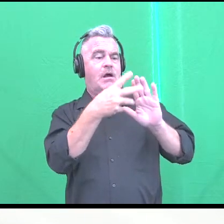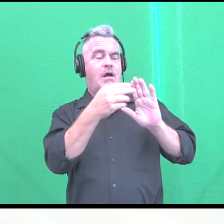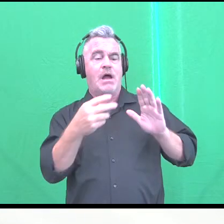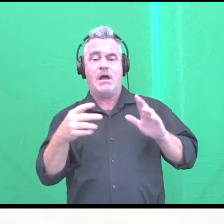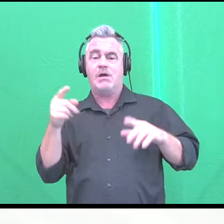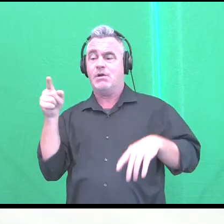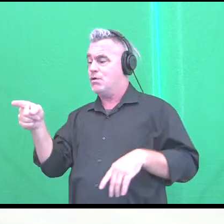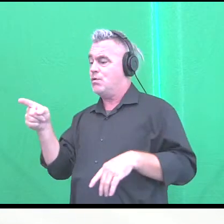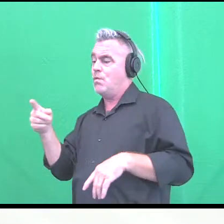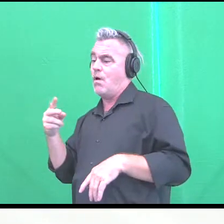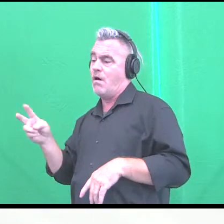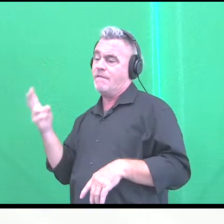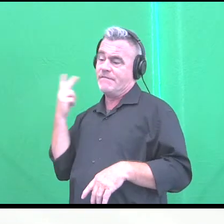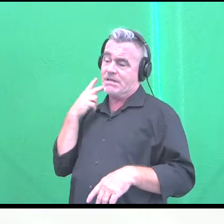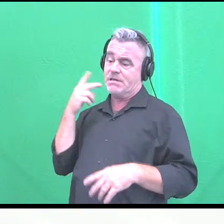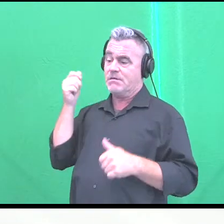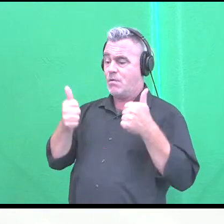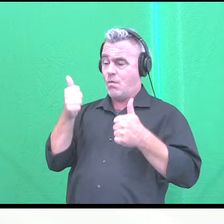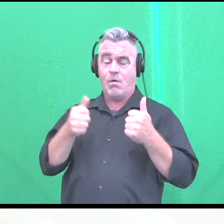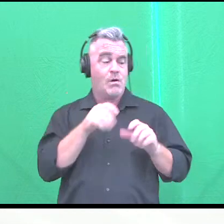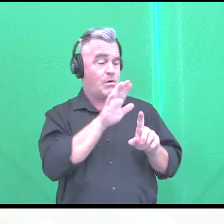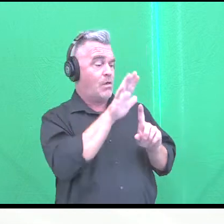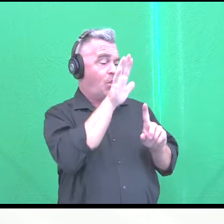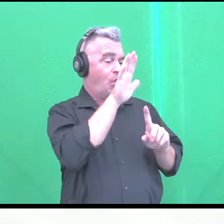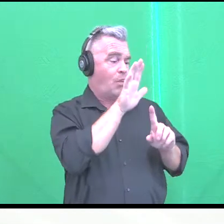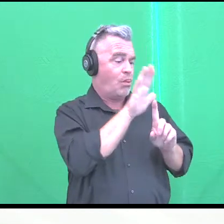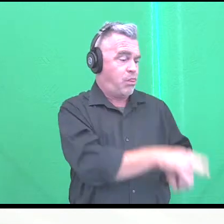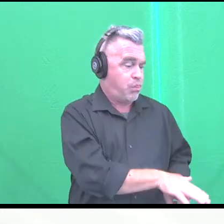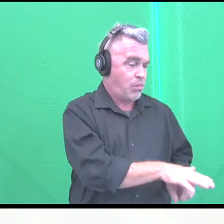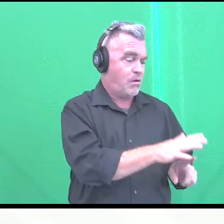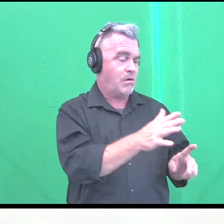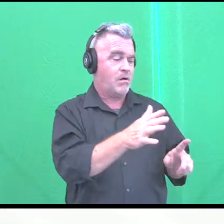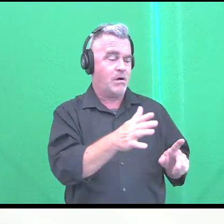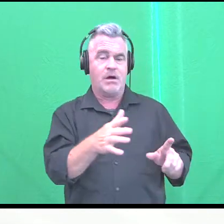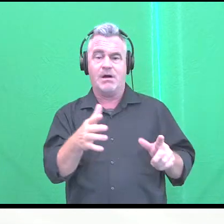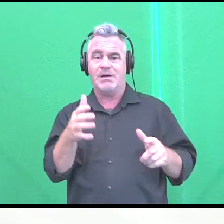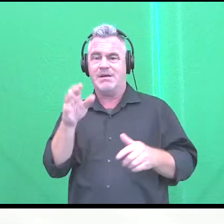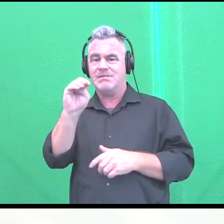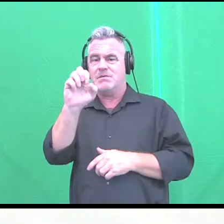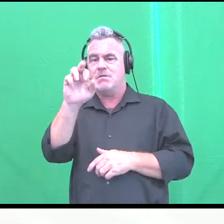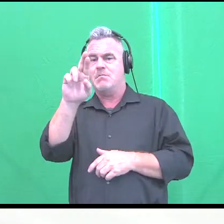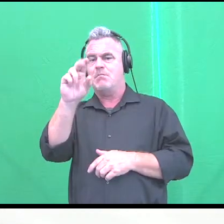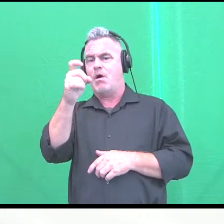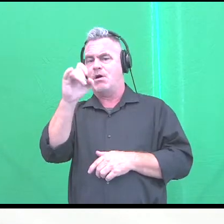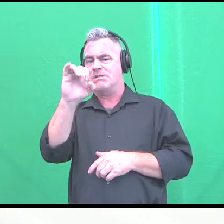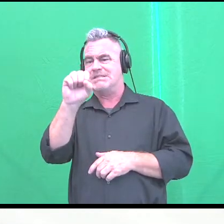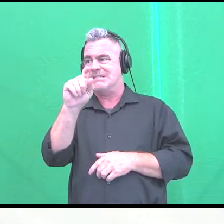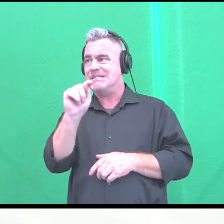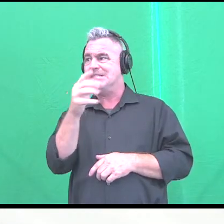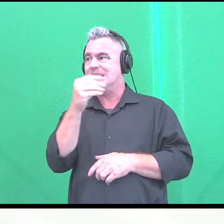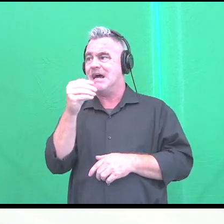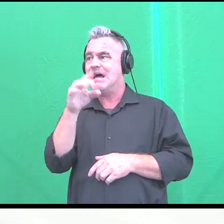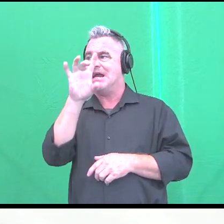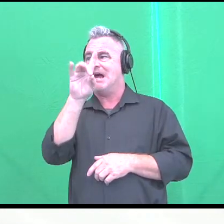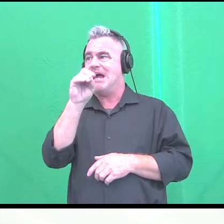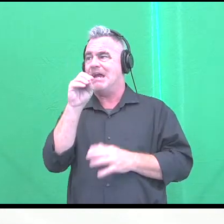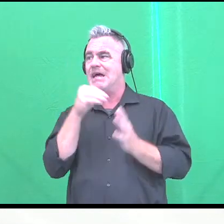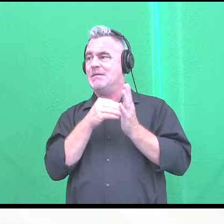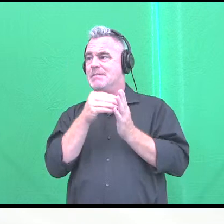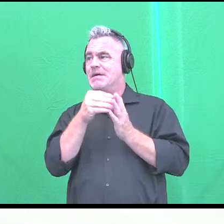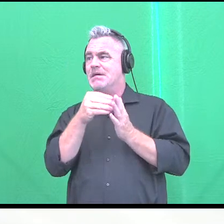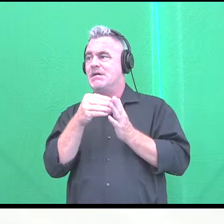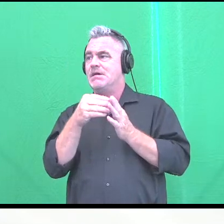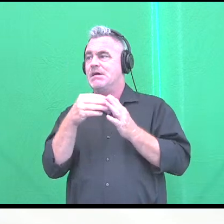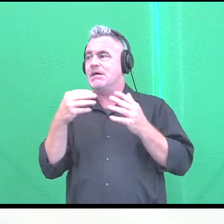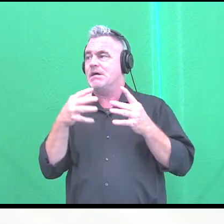is race-based Marxist ideology, and we know that there are at least 80 million Americans, and that's a very